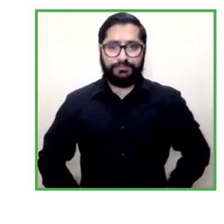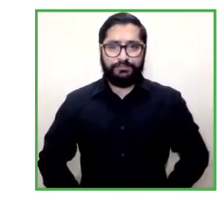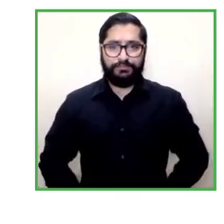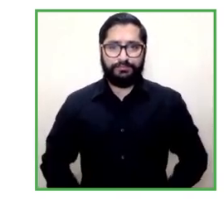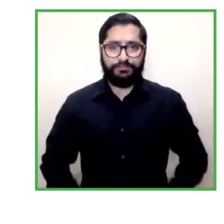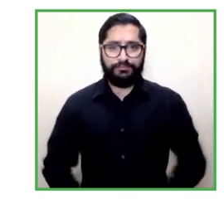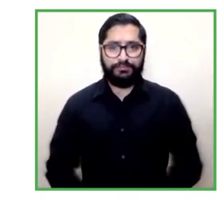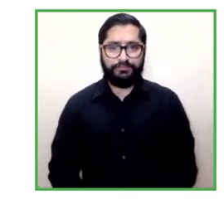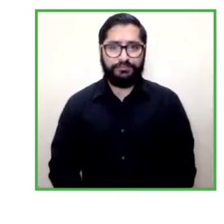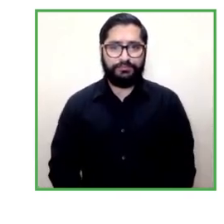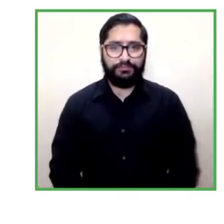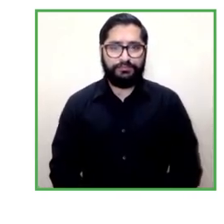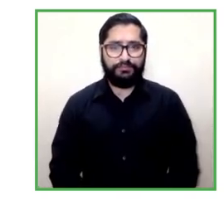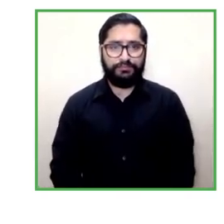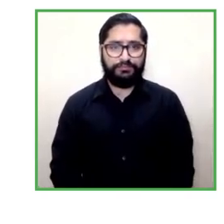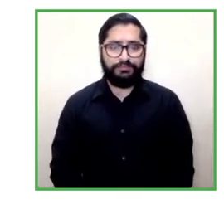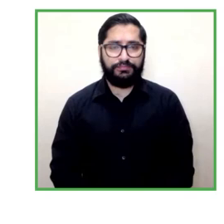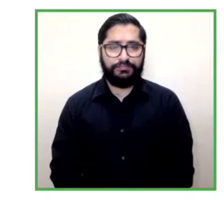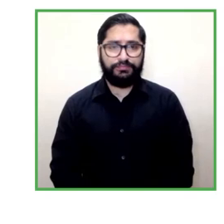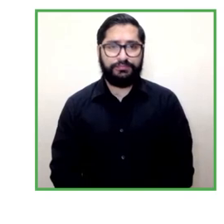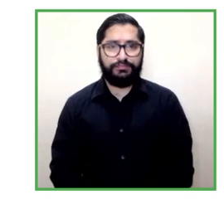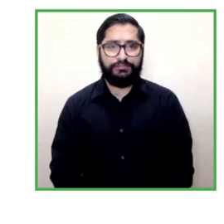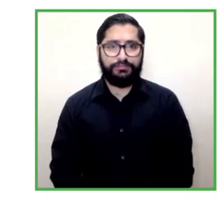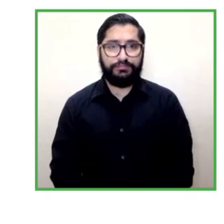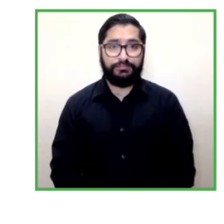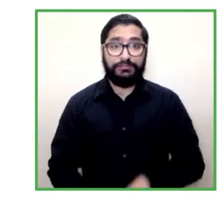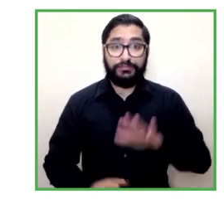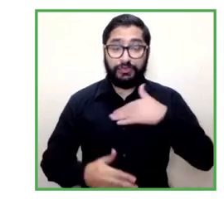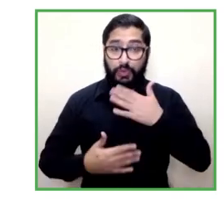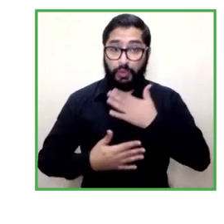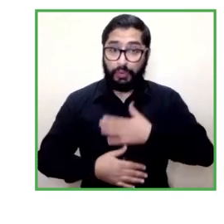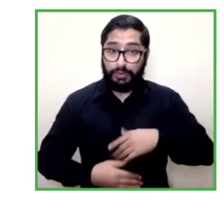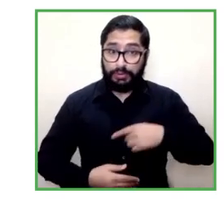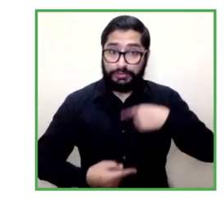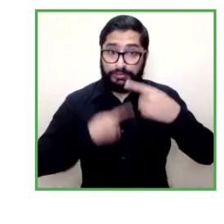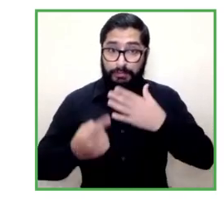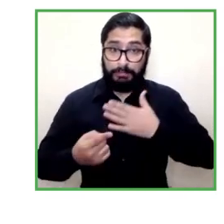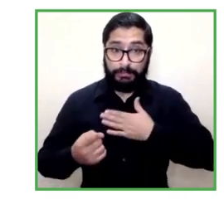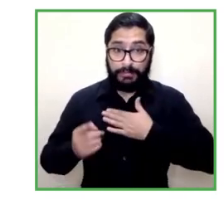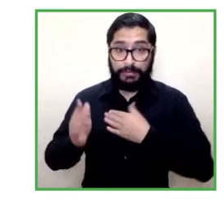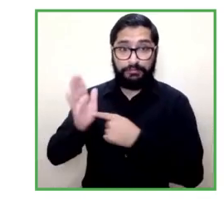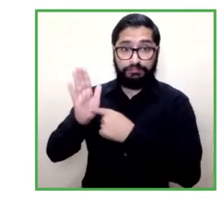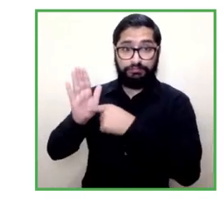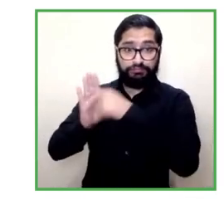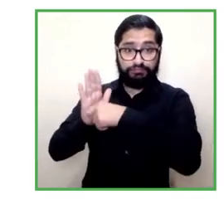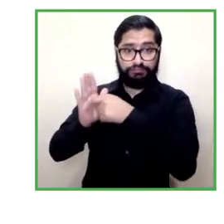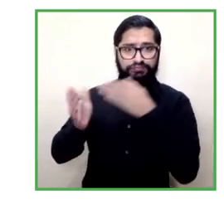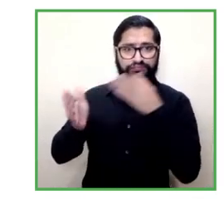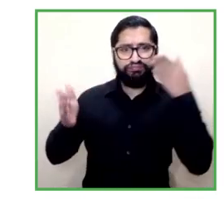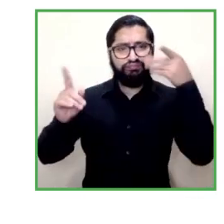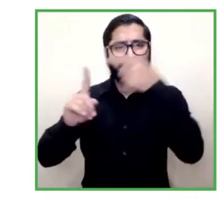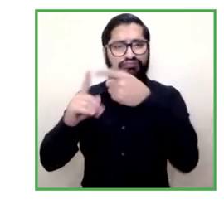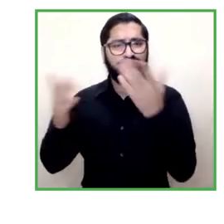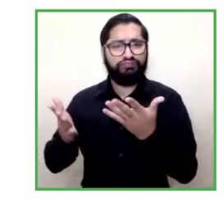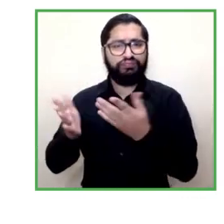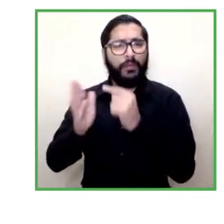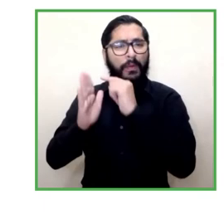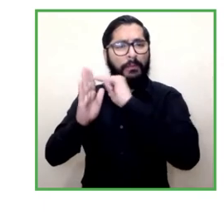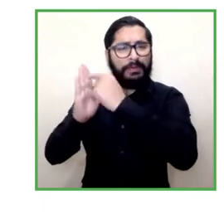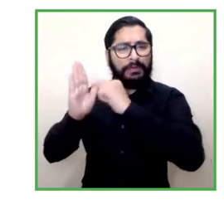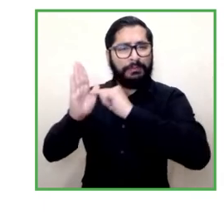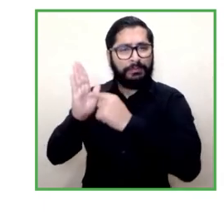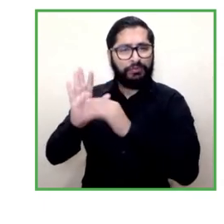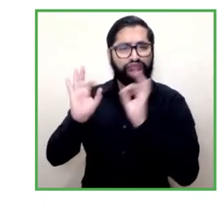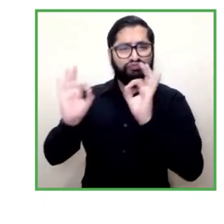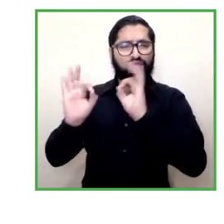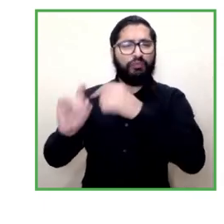As I told in my presentation, we started from the vantage point of trying to understand parents. These are hearing parents to